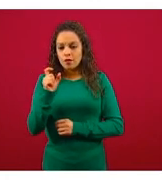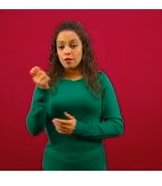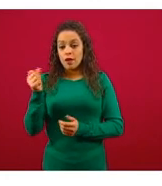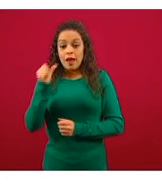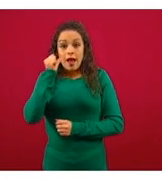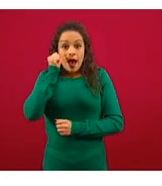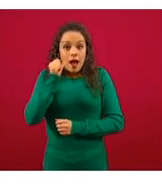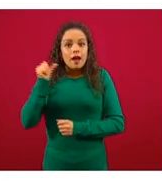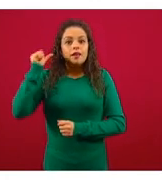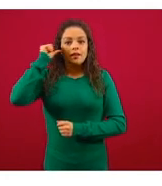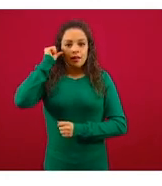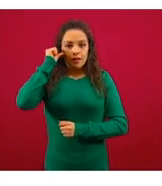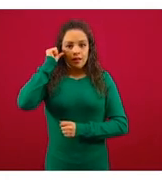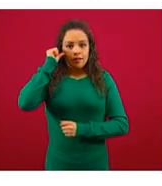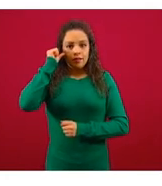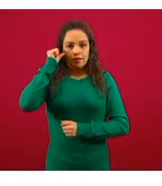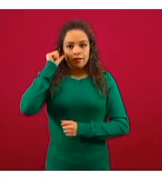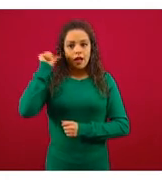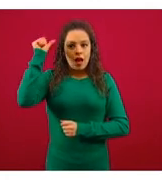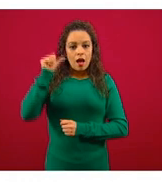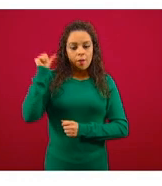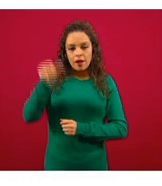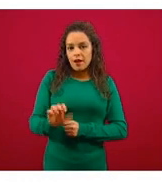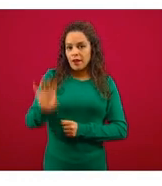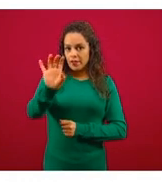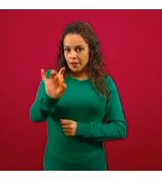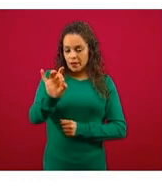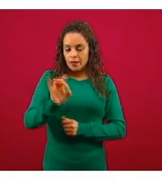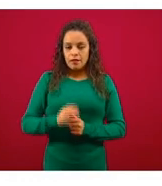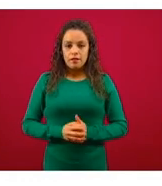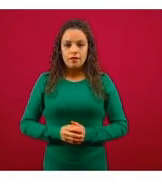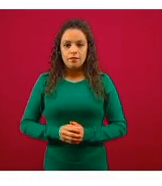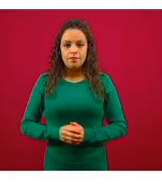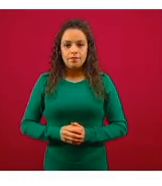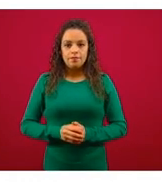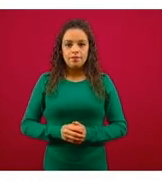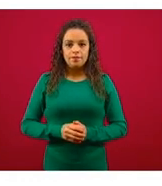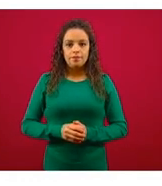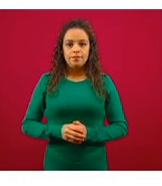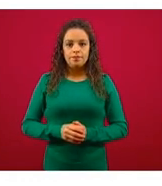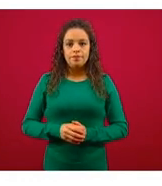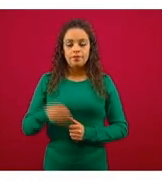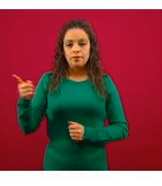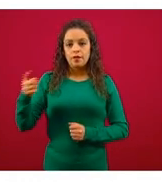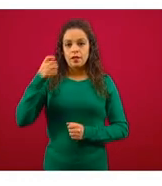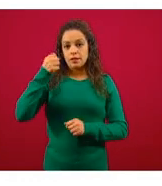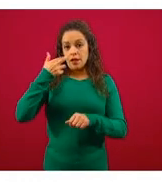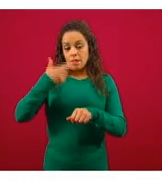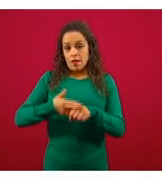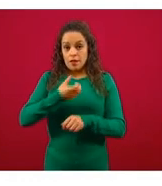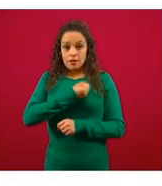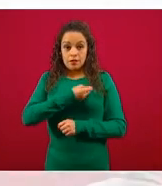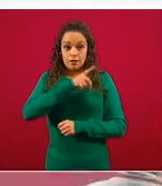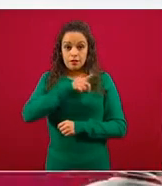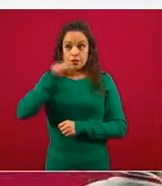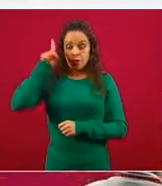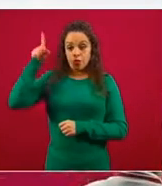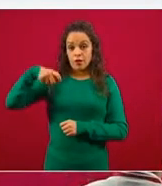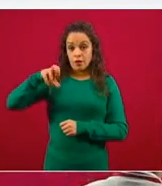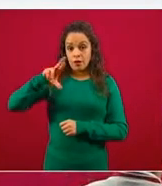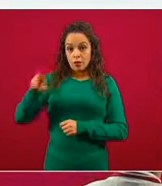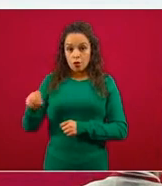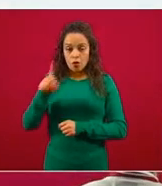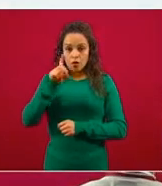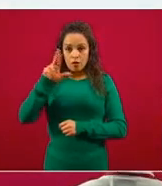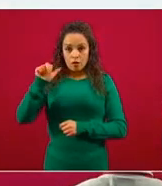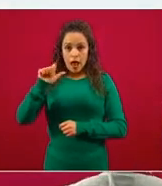peak, the maximum point, the maximum point during these dates. Yesterday